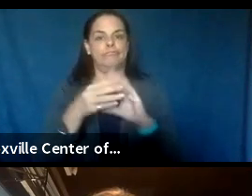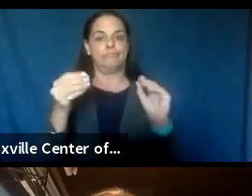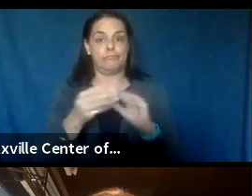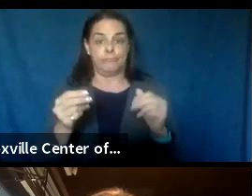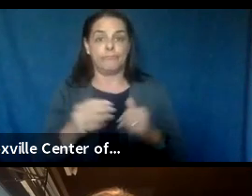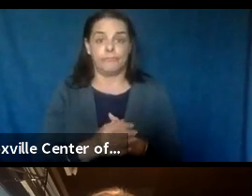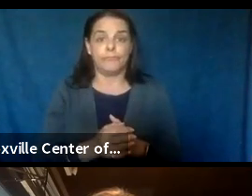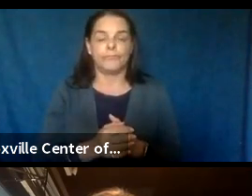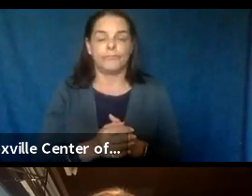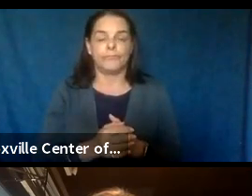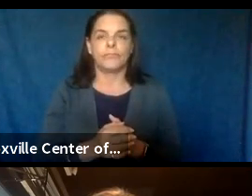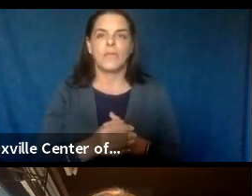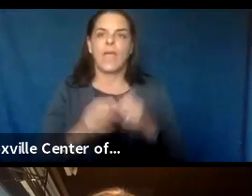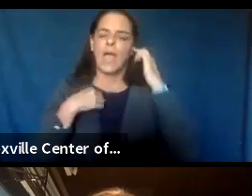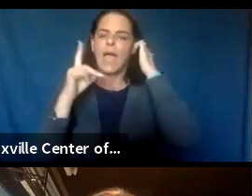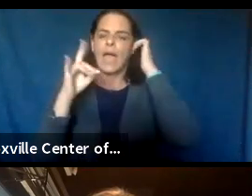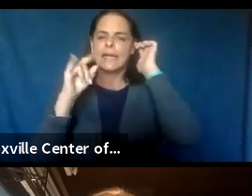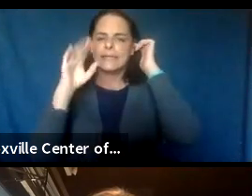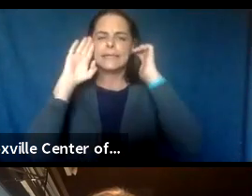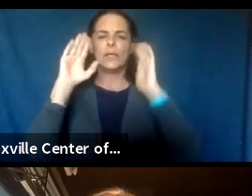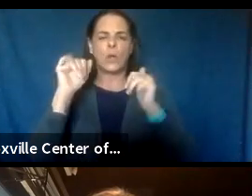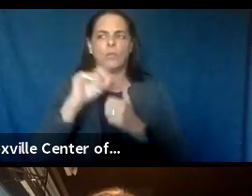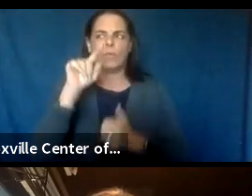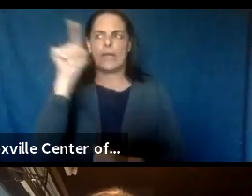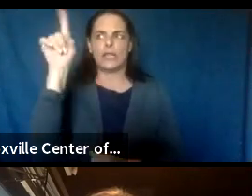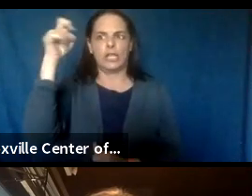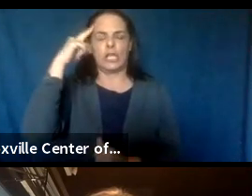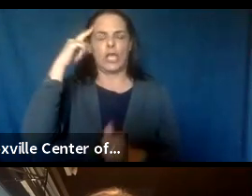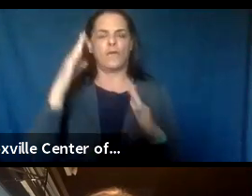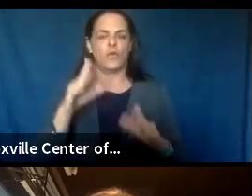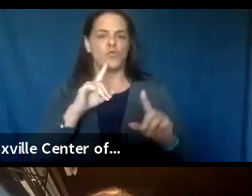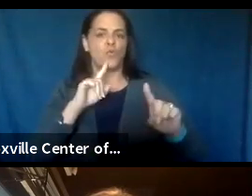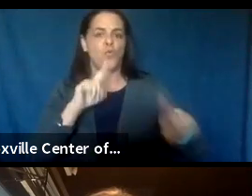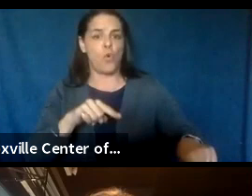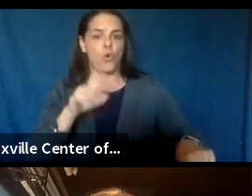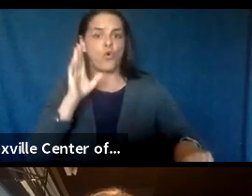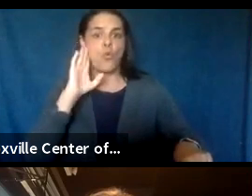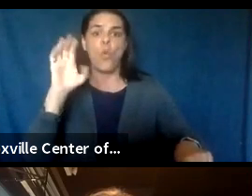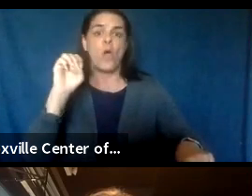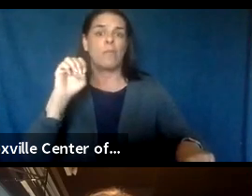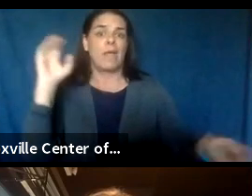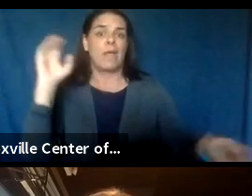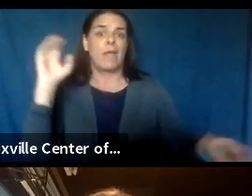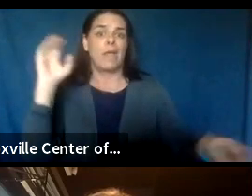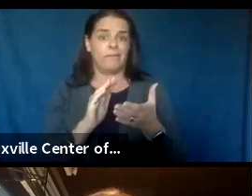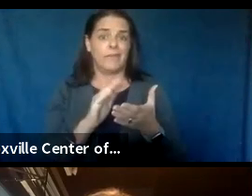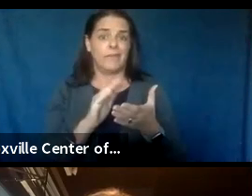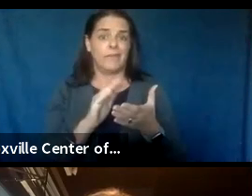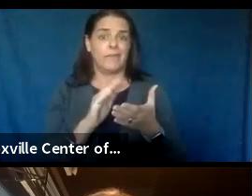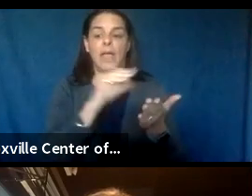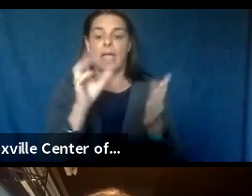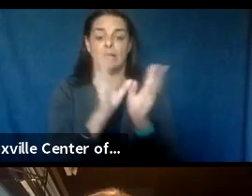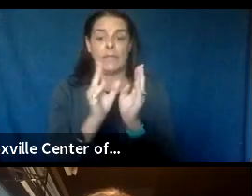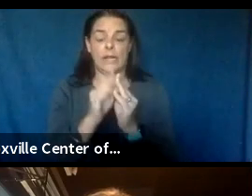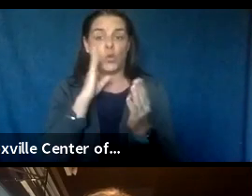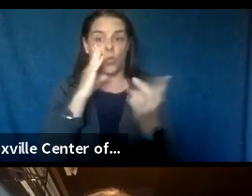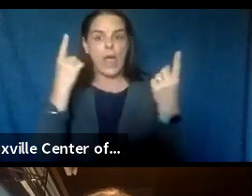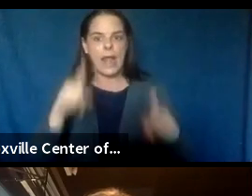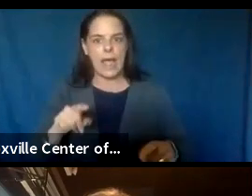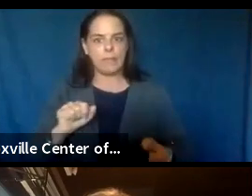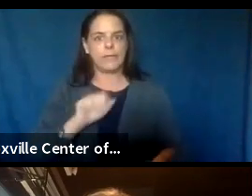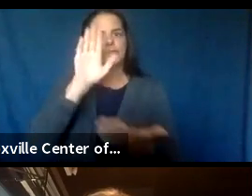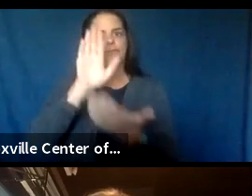that the governor's orders would be lifted and that meetings would be held in